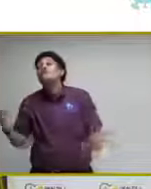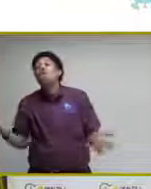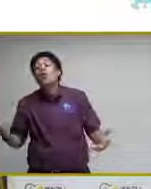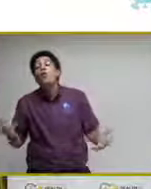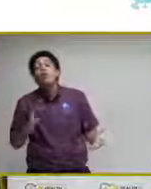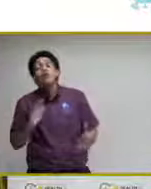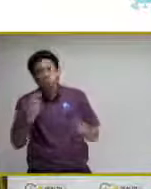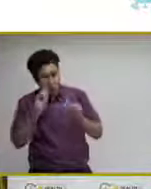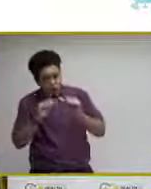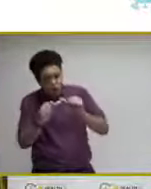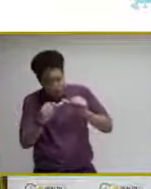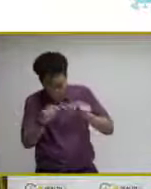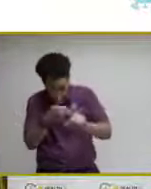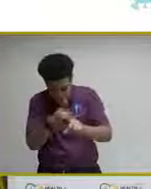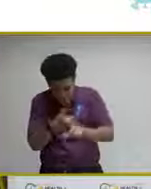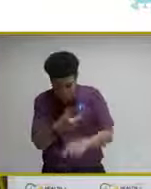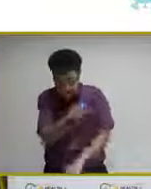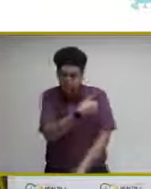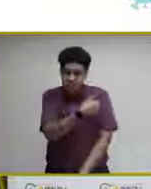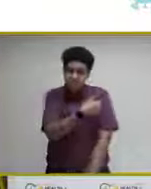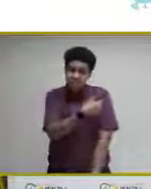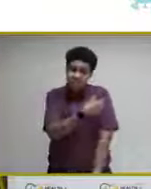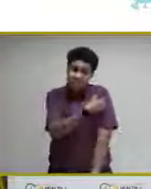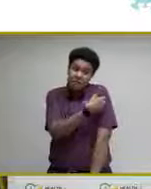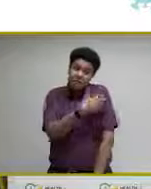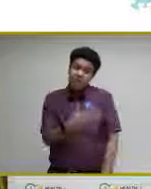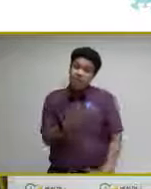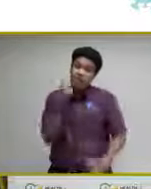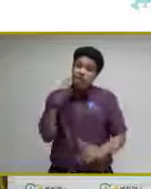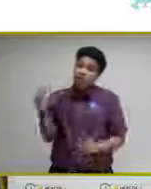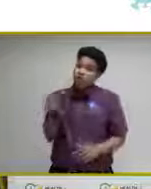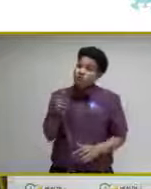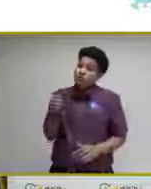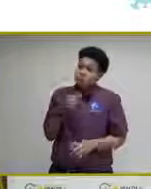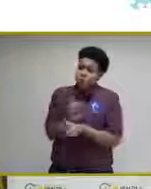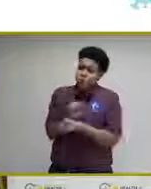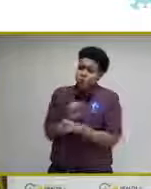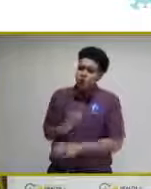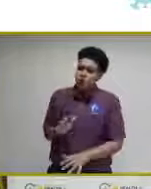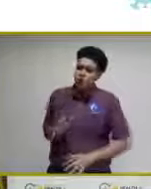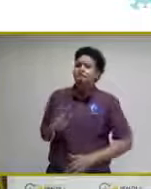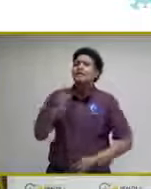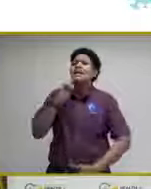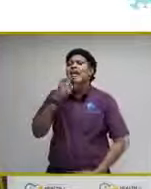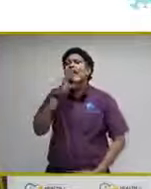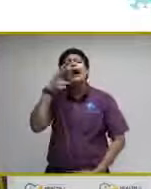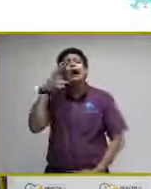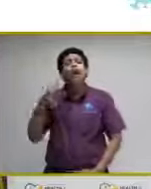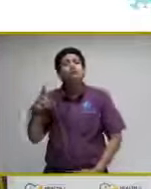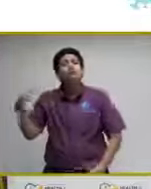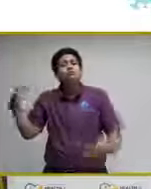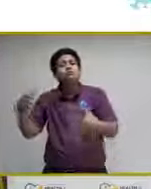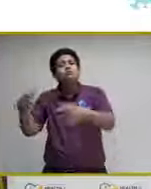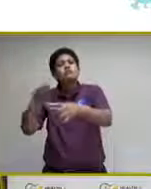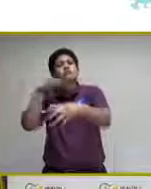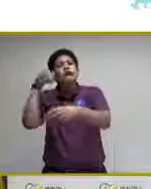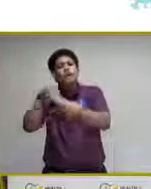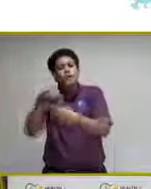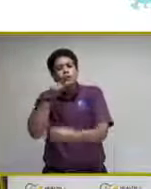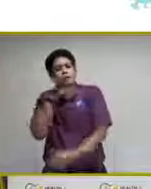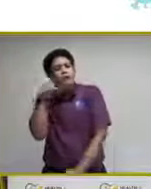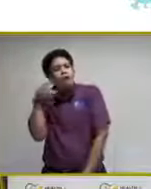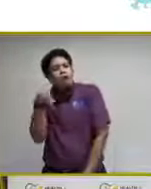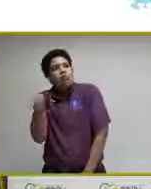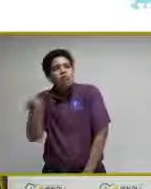to continue the vaccination for our transportation workers, and then the agriculture sector will be added. And